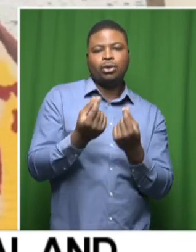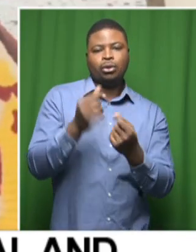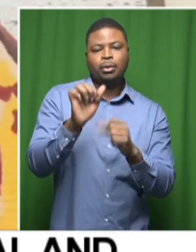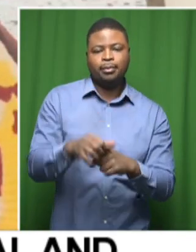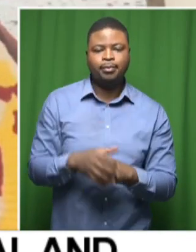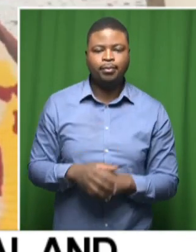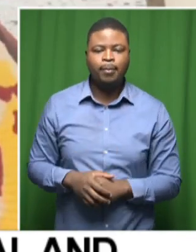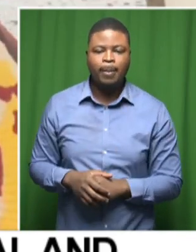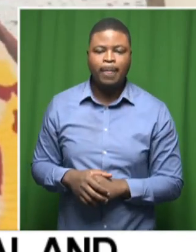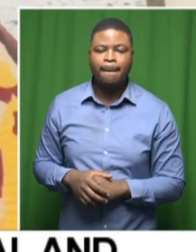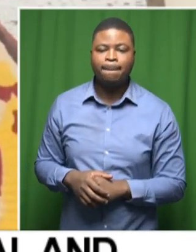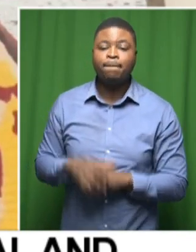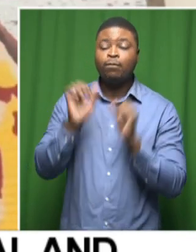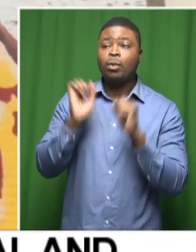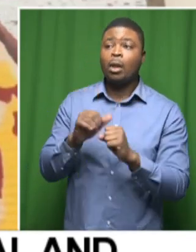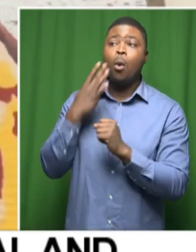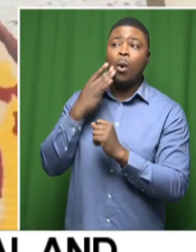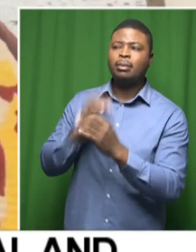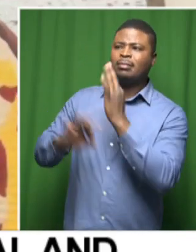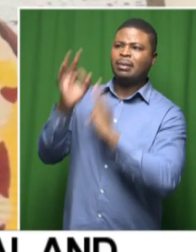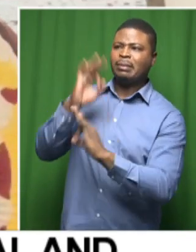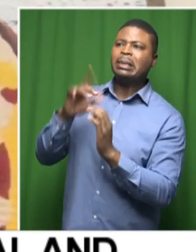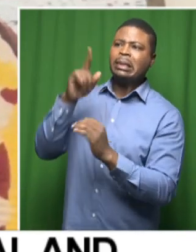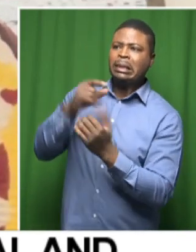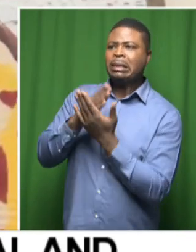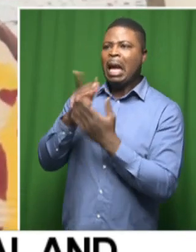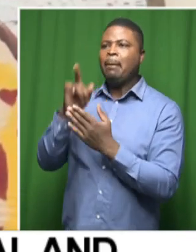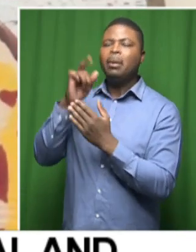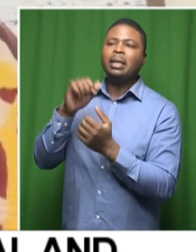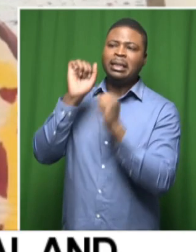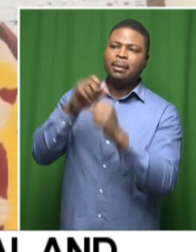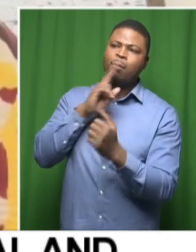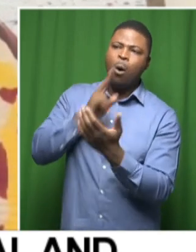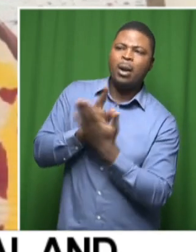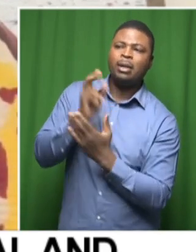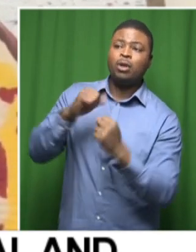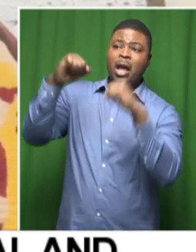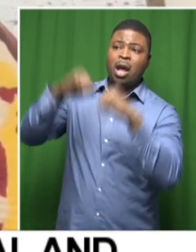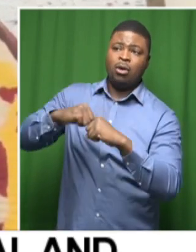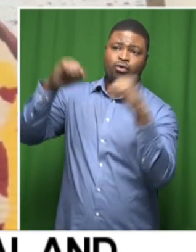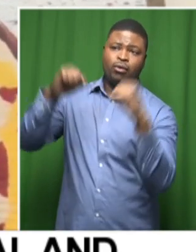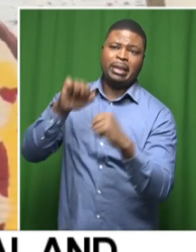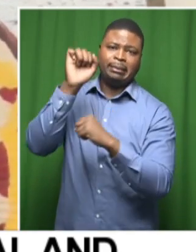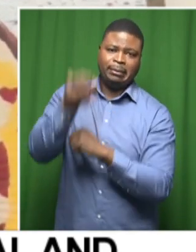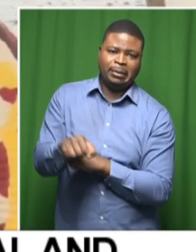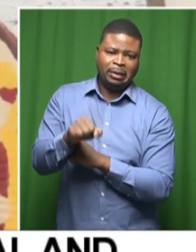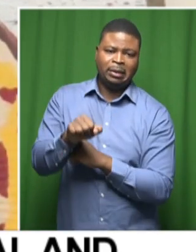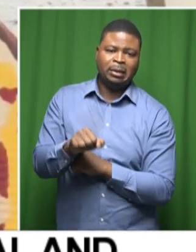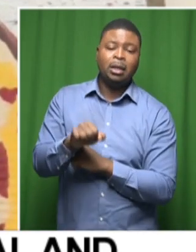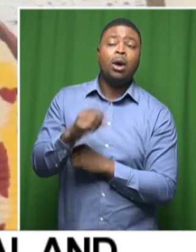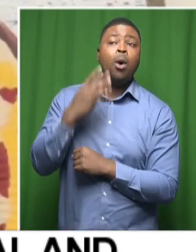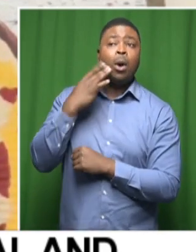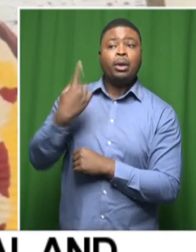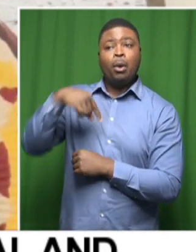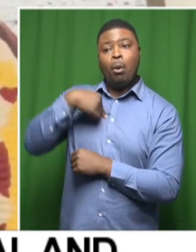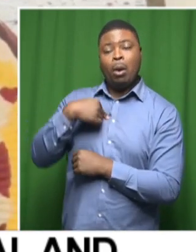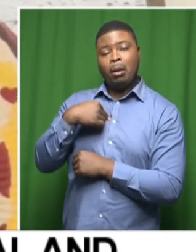speaking, I'm sort of agreeing with you in your sentiments because, you know, when we look at this,